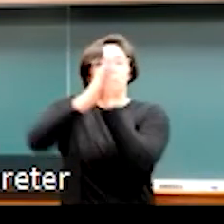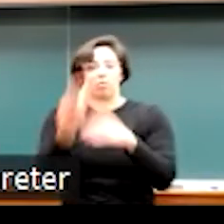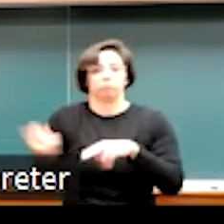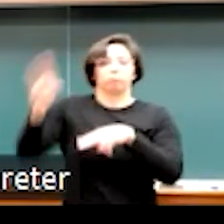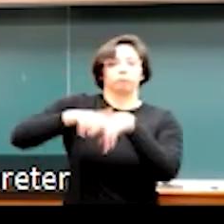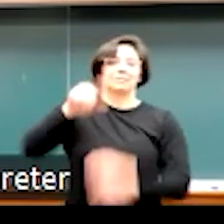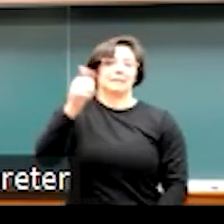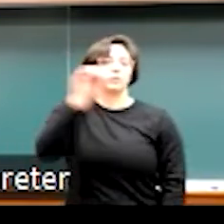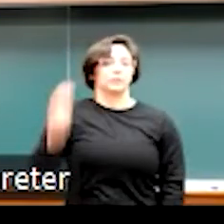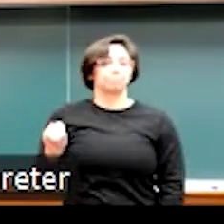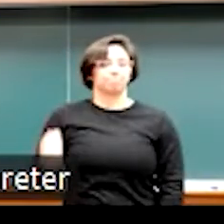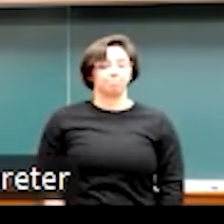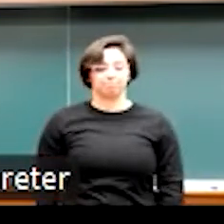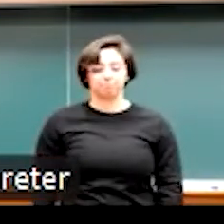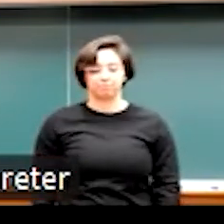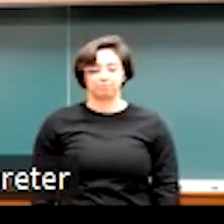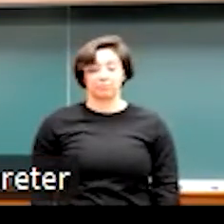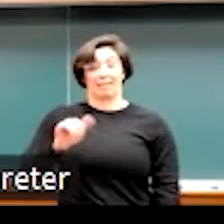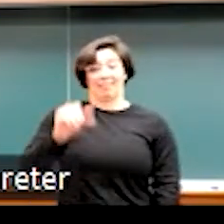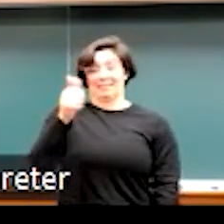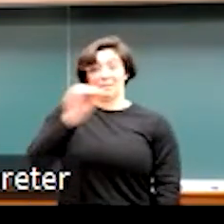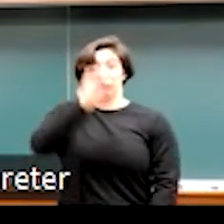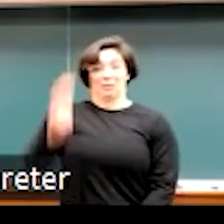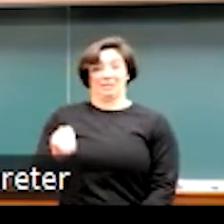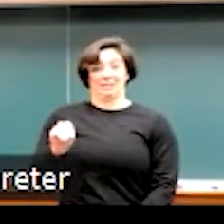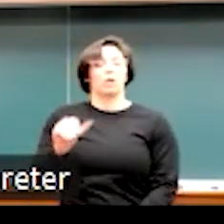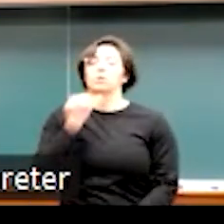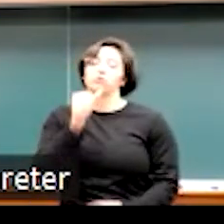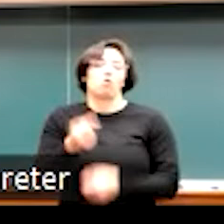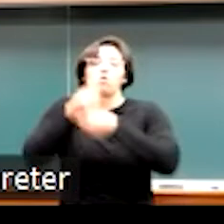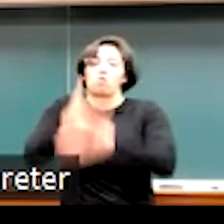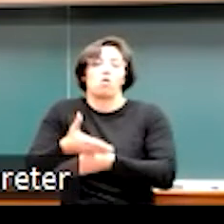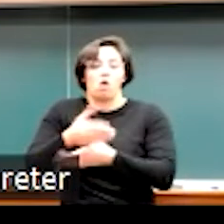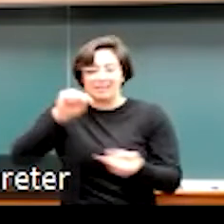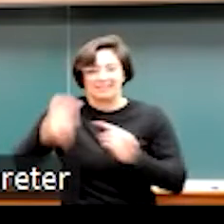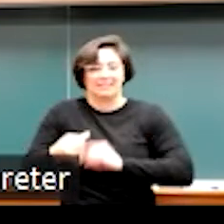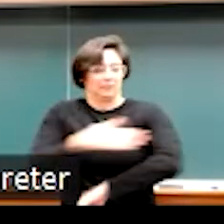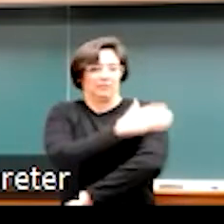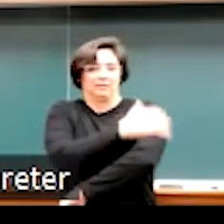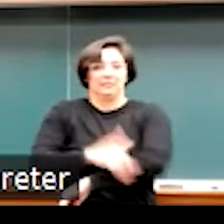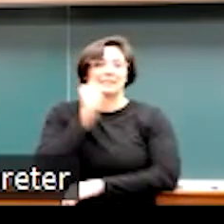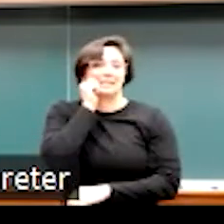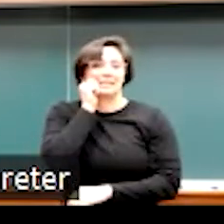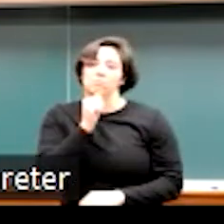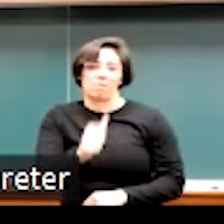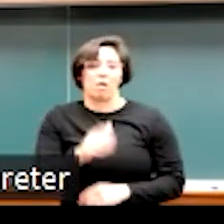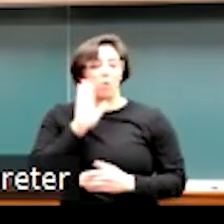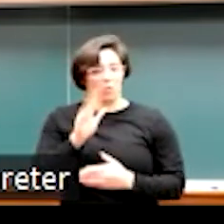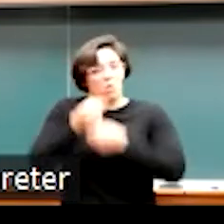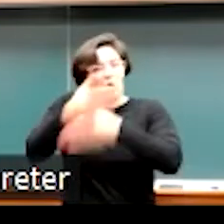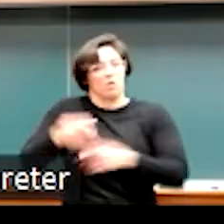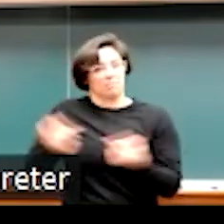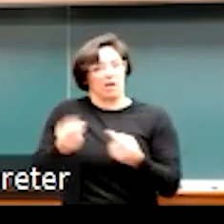about a 10% solution. All right, and that 10% solution will not cause damage to your skin, but it will cause some degree of